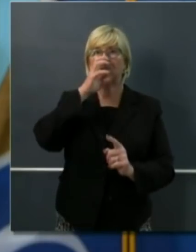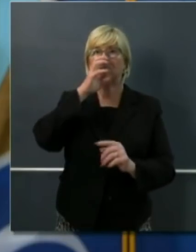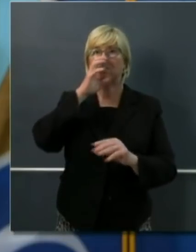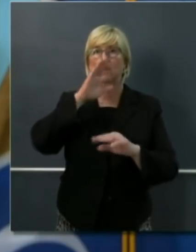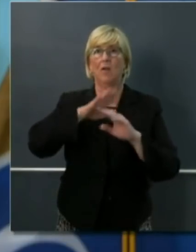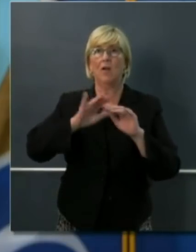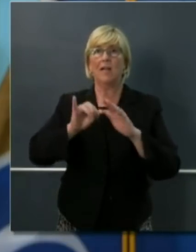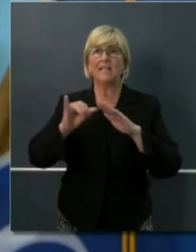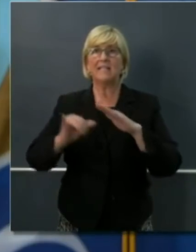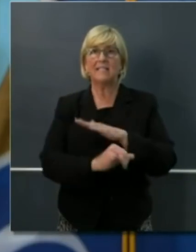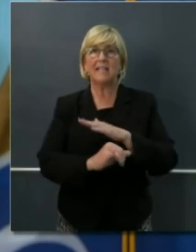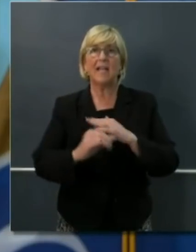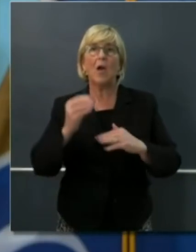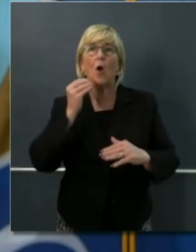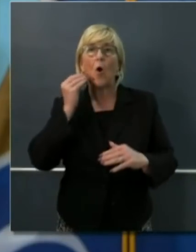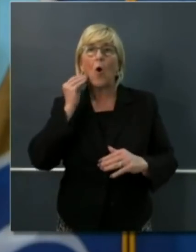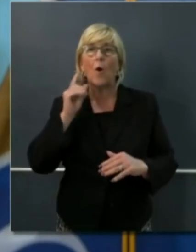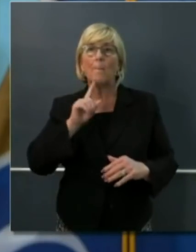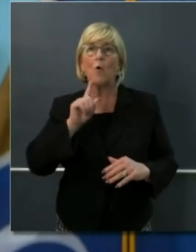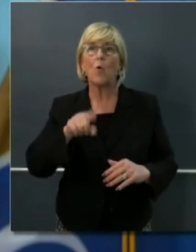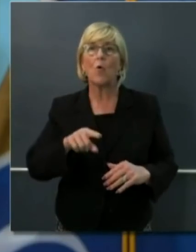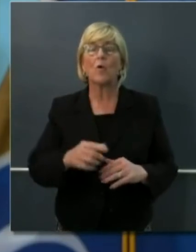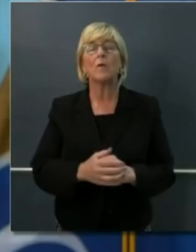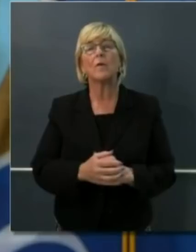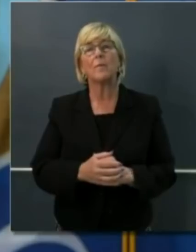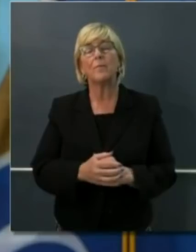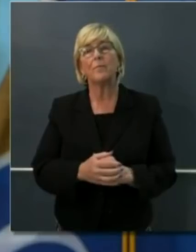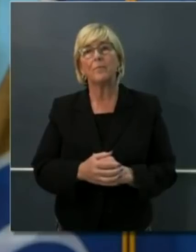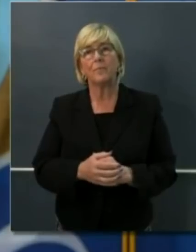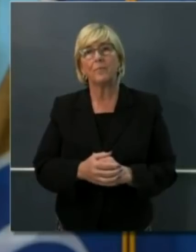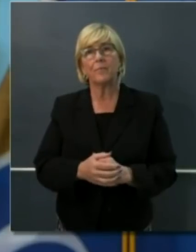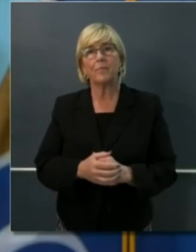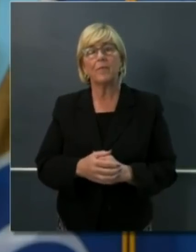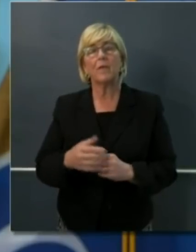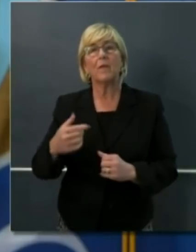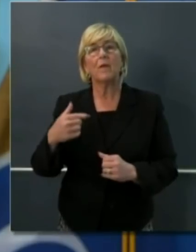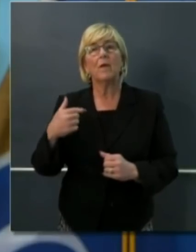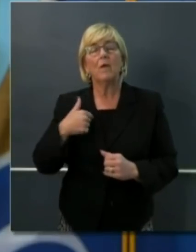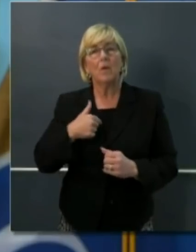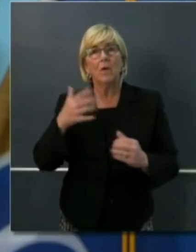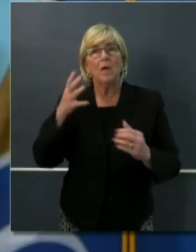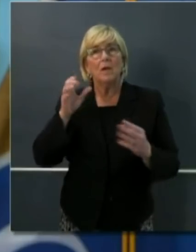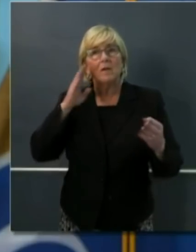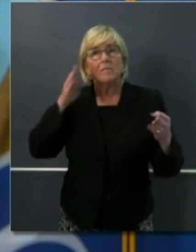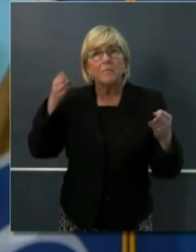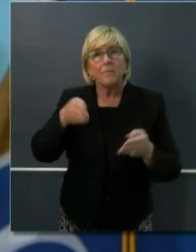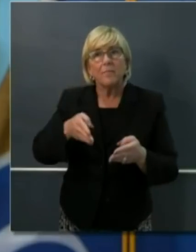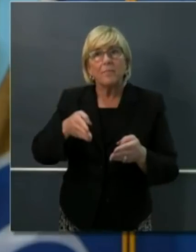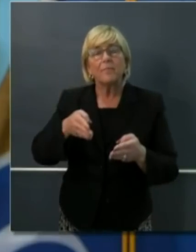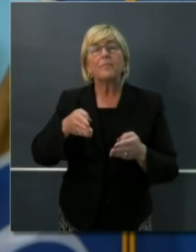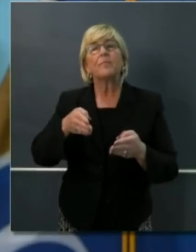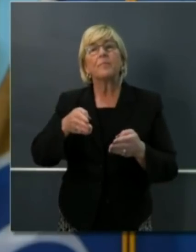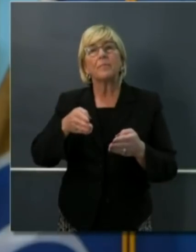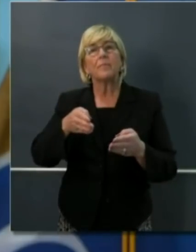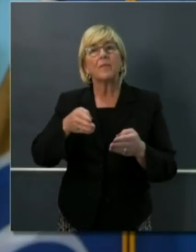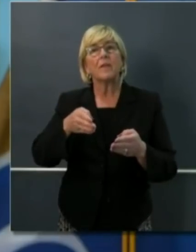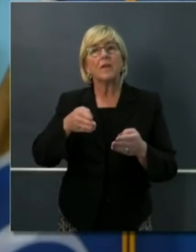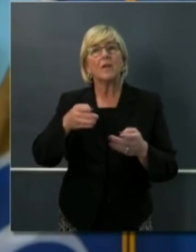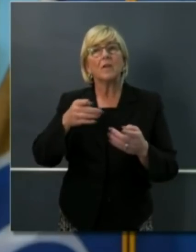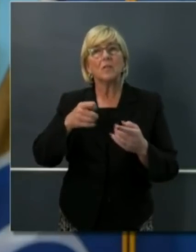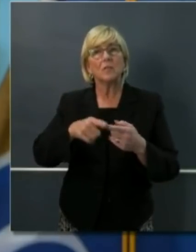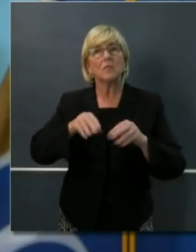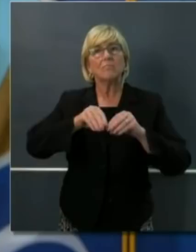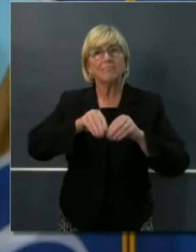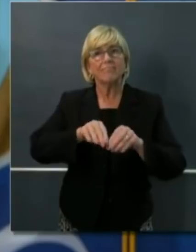bit more attention and a little more intentionality in terms of not just our focus, but socializing that